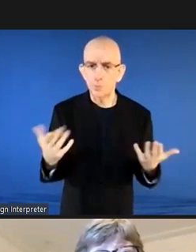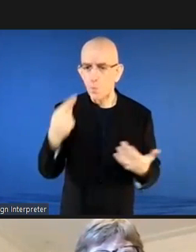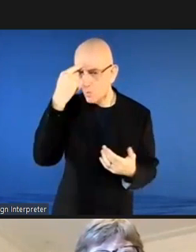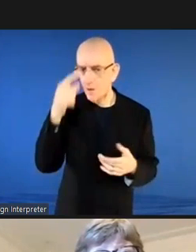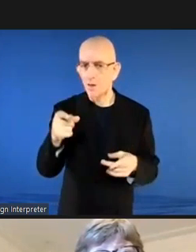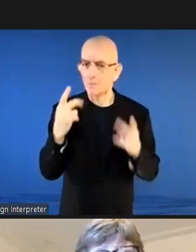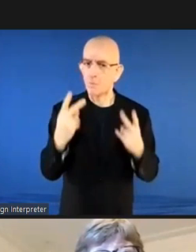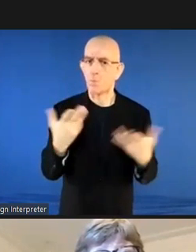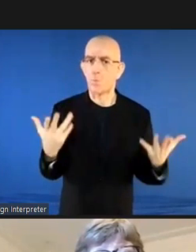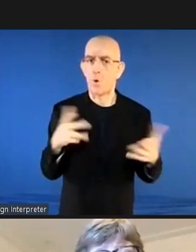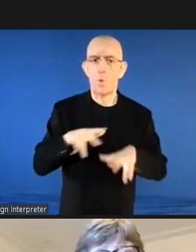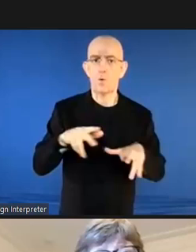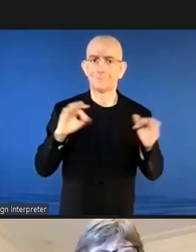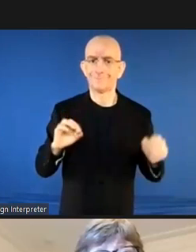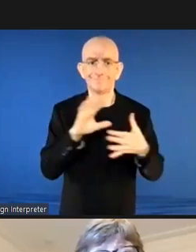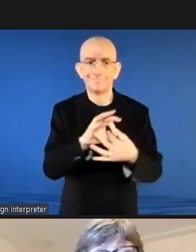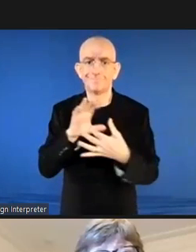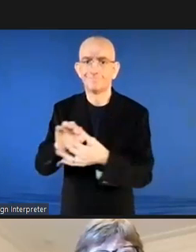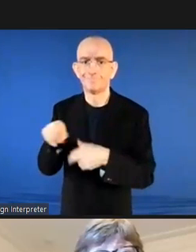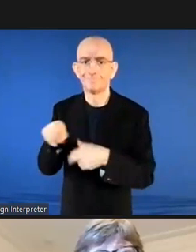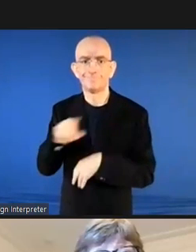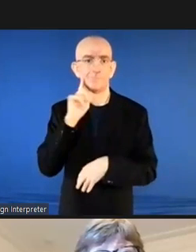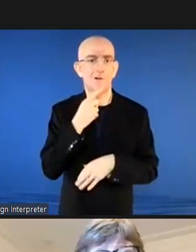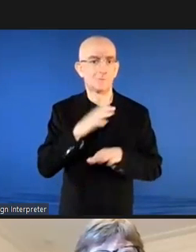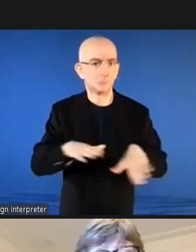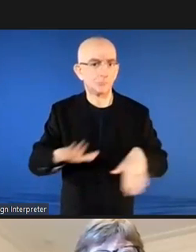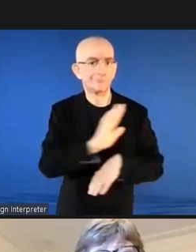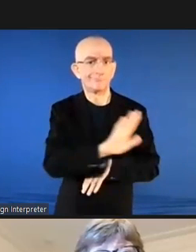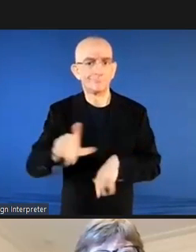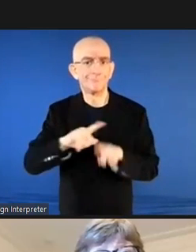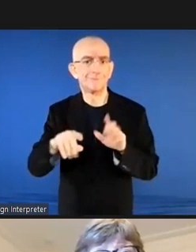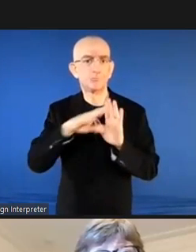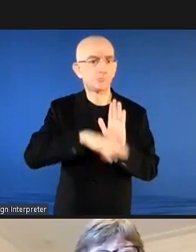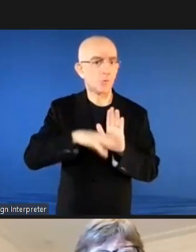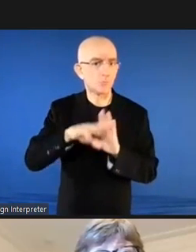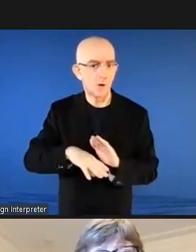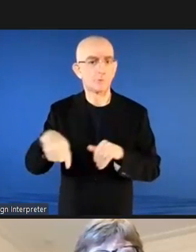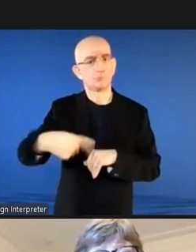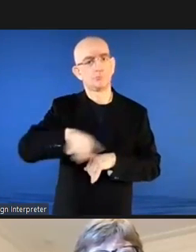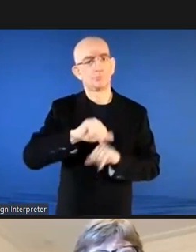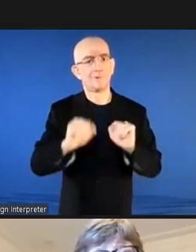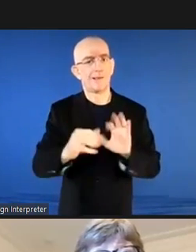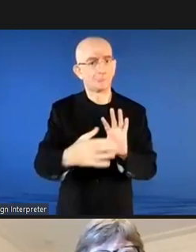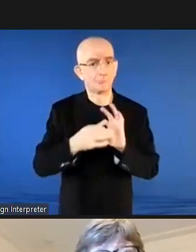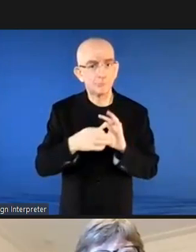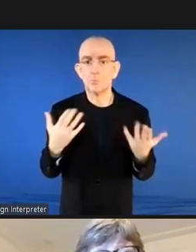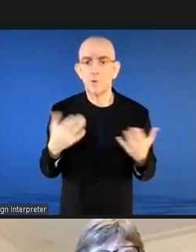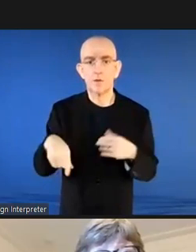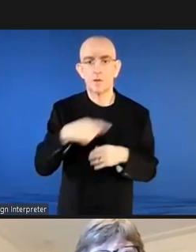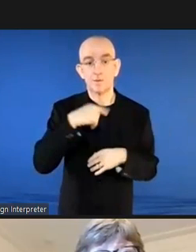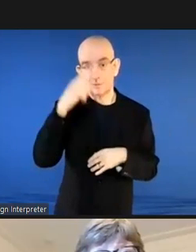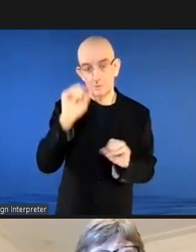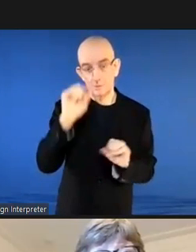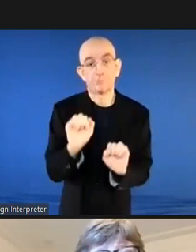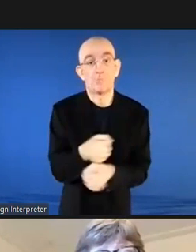us, because I think it's impossible to underestimate the impact that deafness has on a child's ability to be